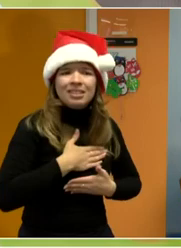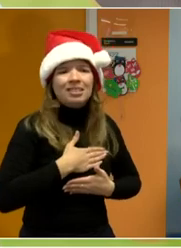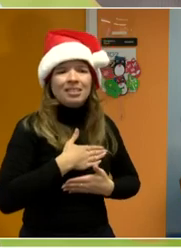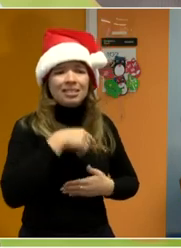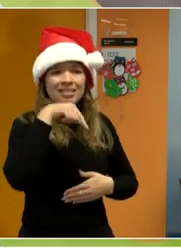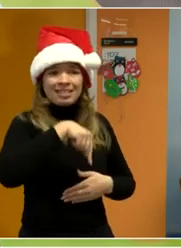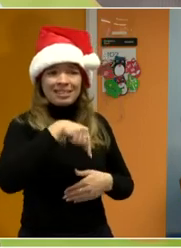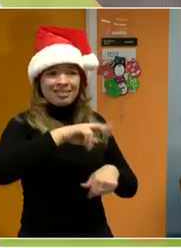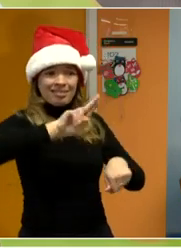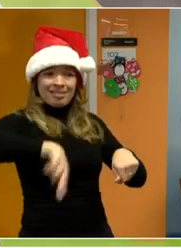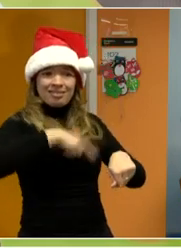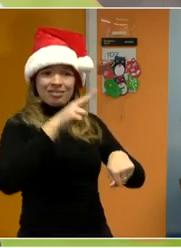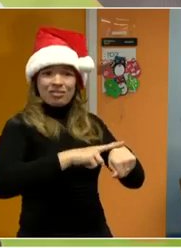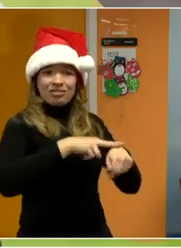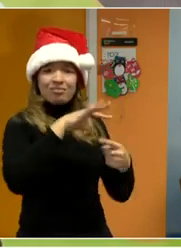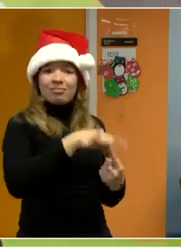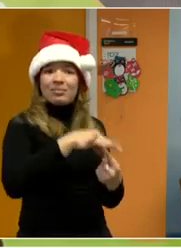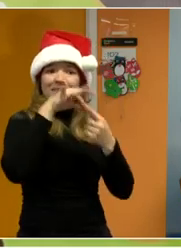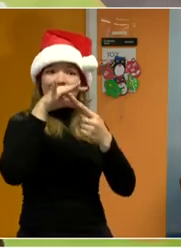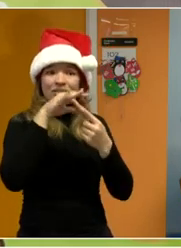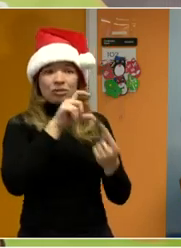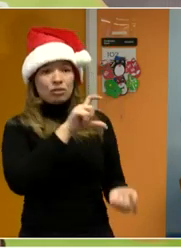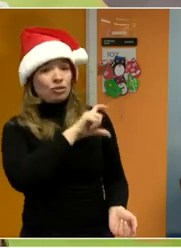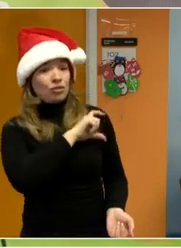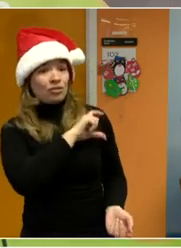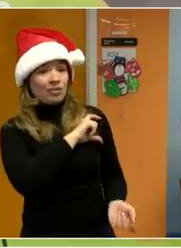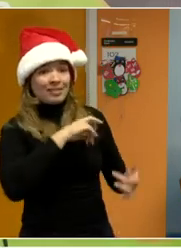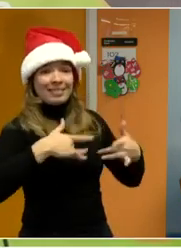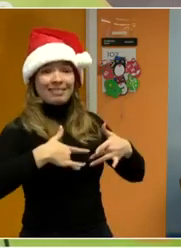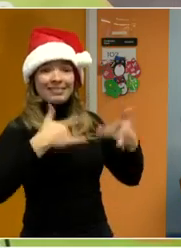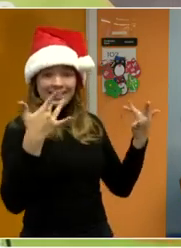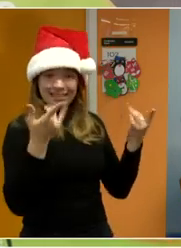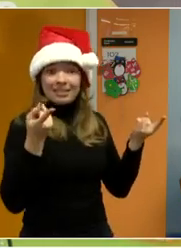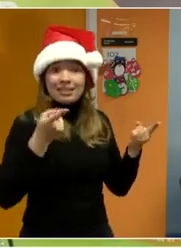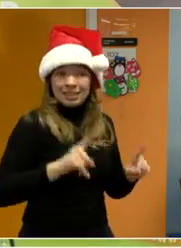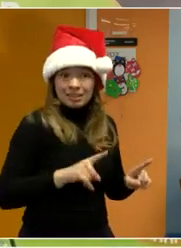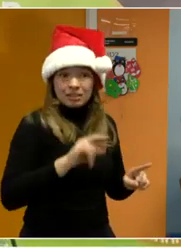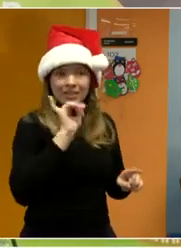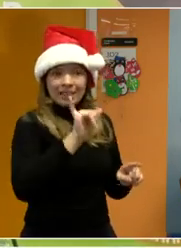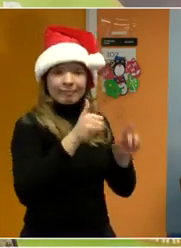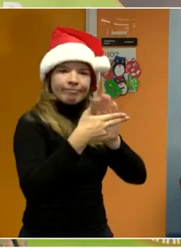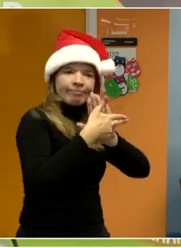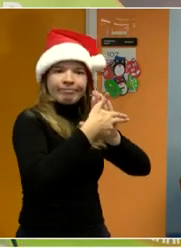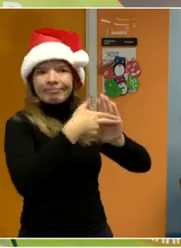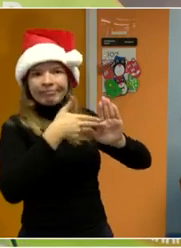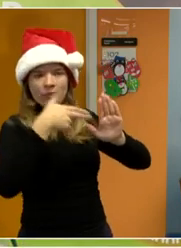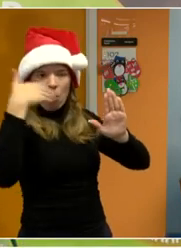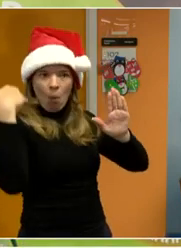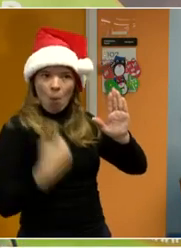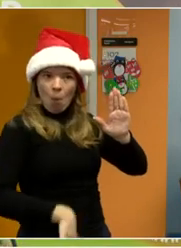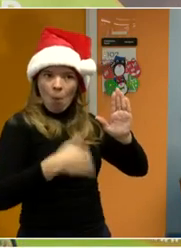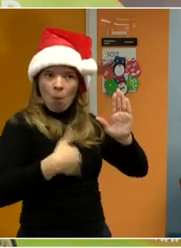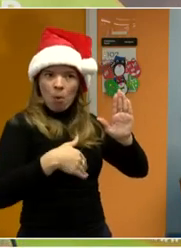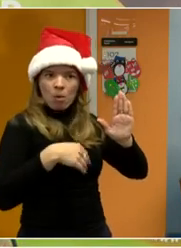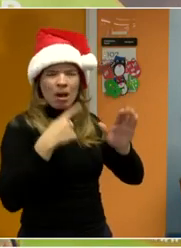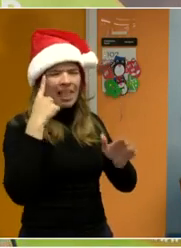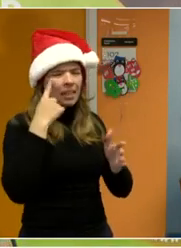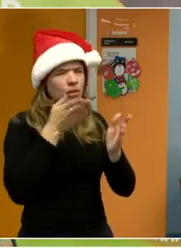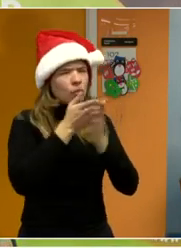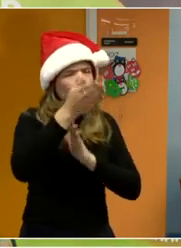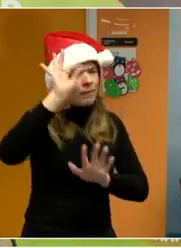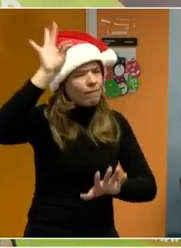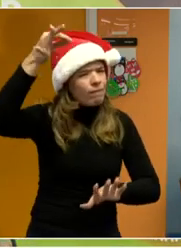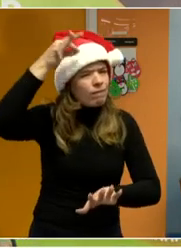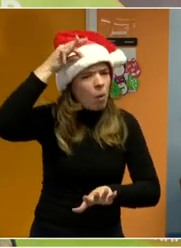security event. And that is a designation, I think it's granted through Federal Homeland